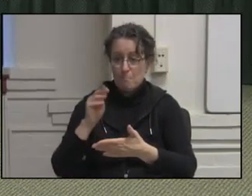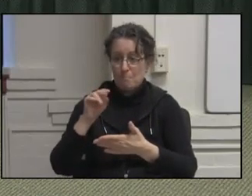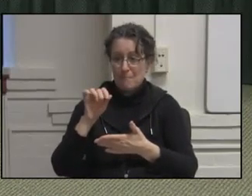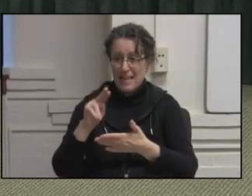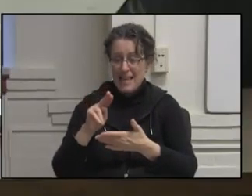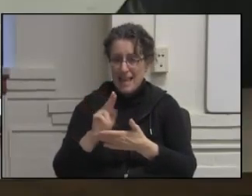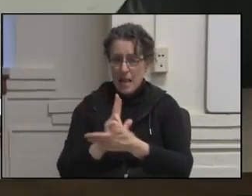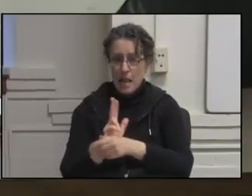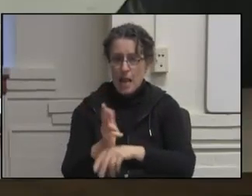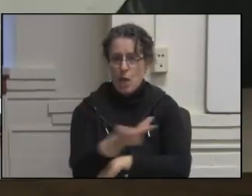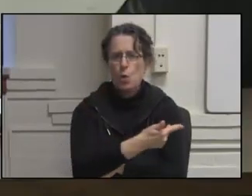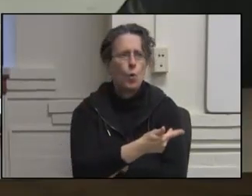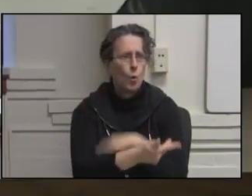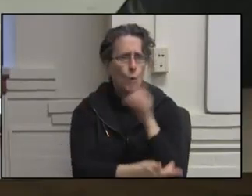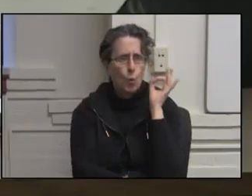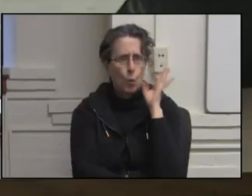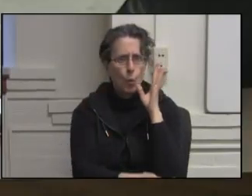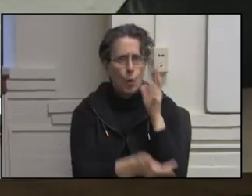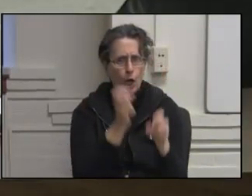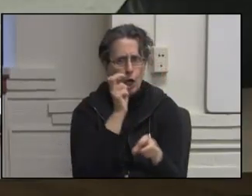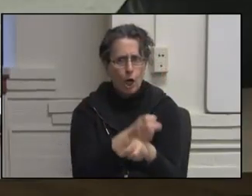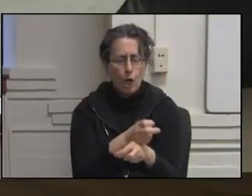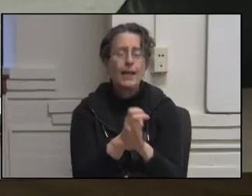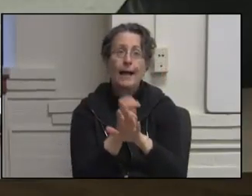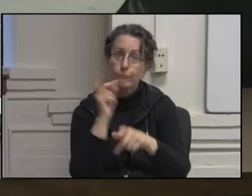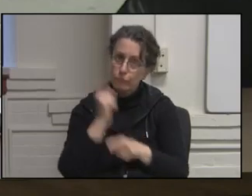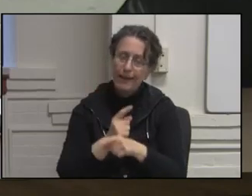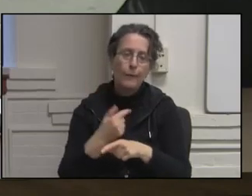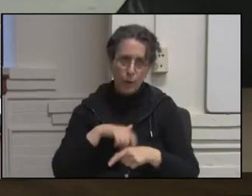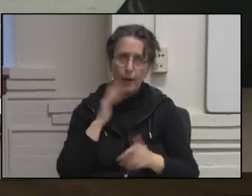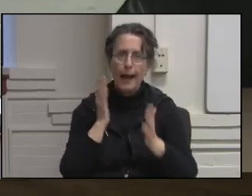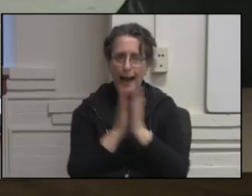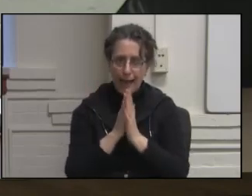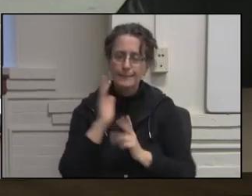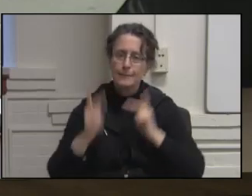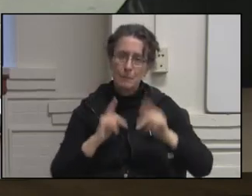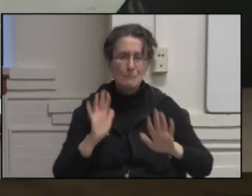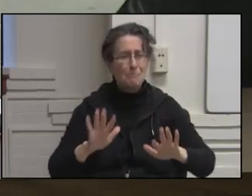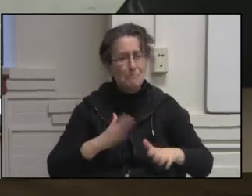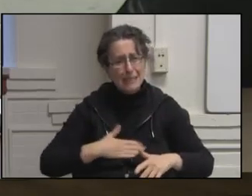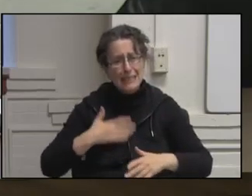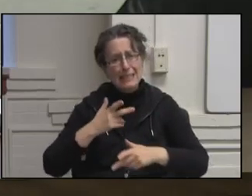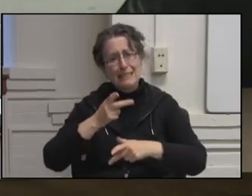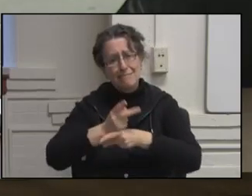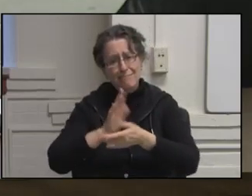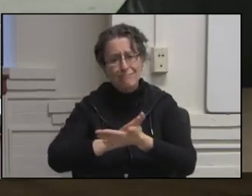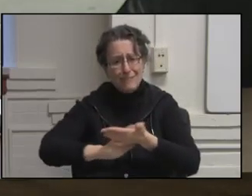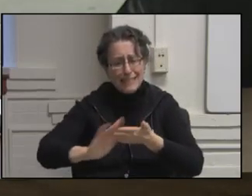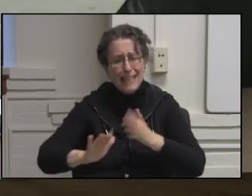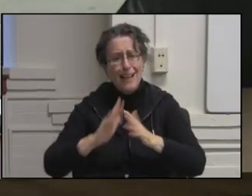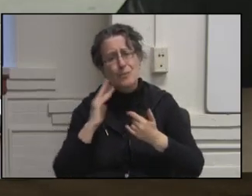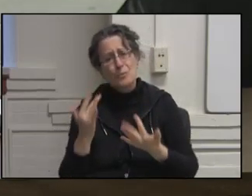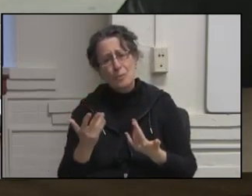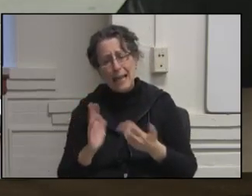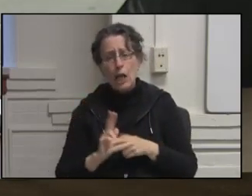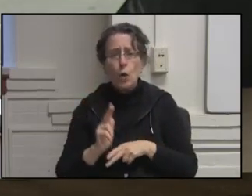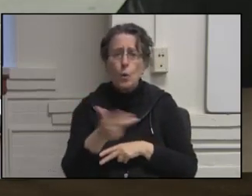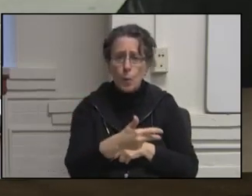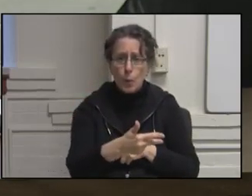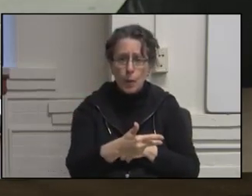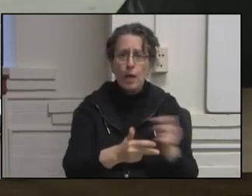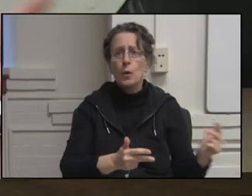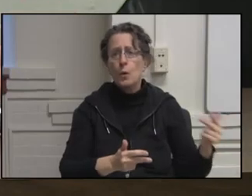due courtesy. Yeah. And we've seen a lot of that out there today. I spent a lot of time there today. And, you know, you'll hear 50% of the people